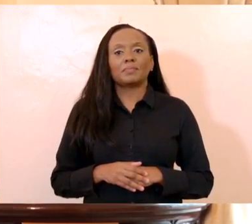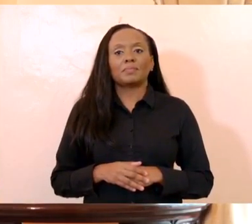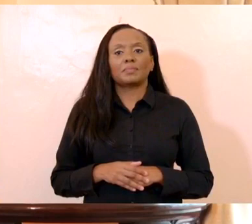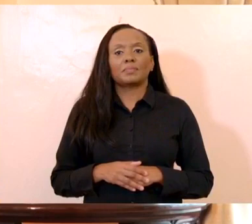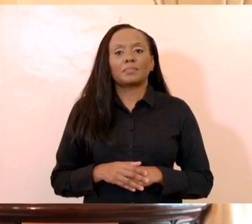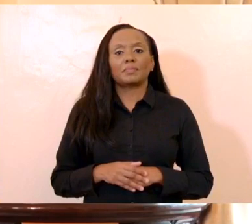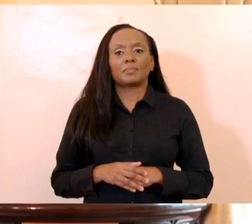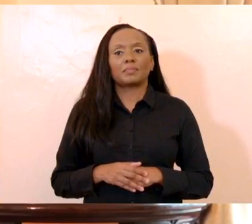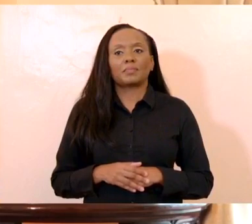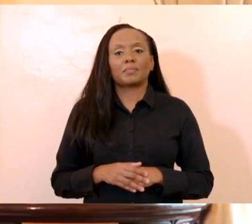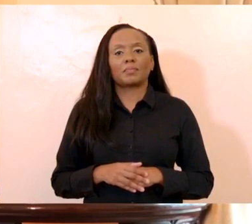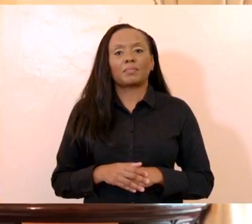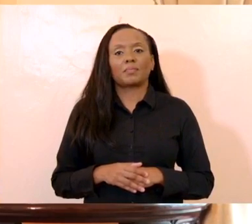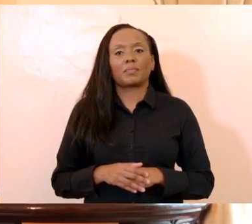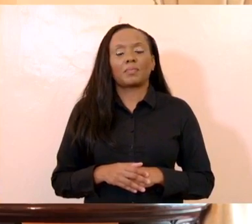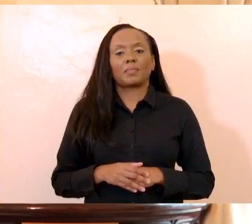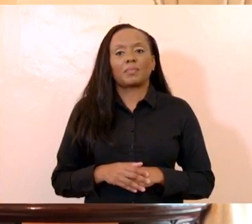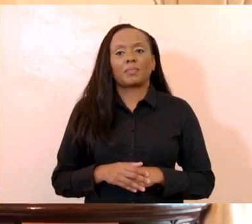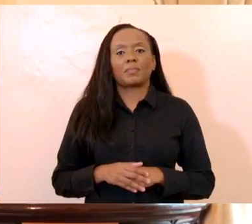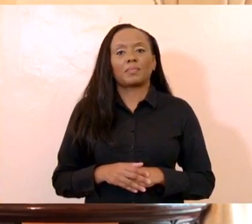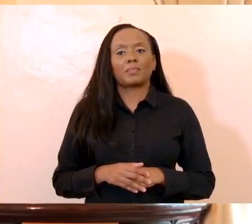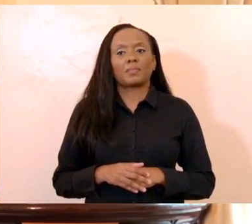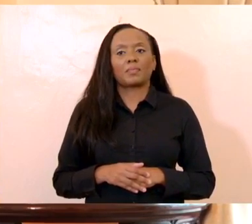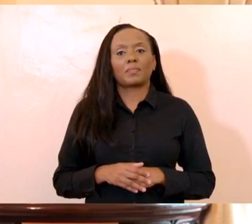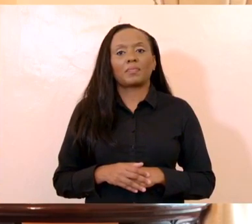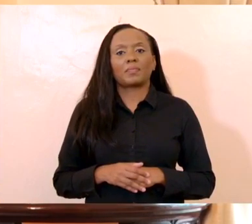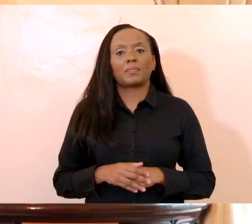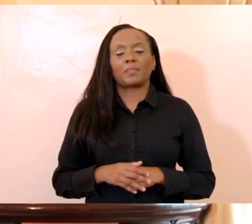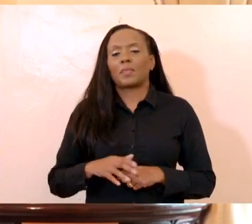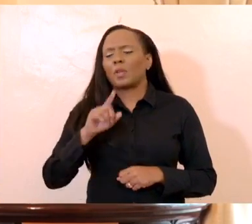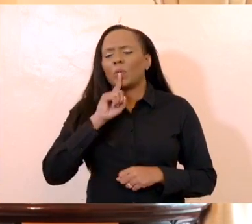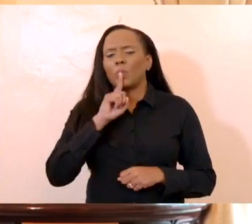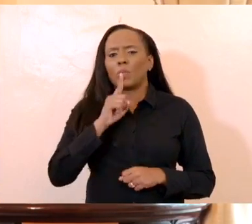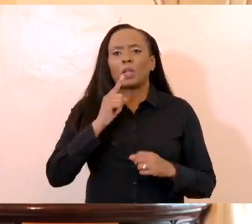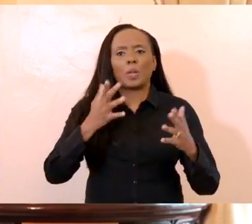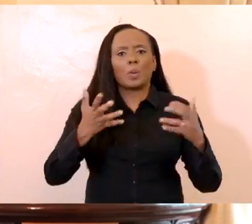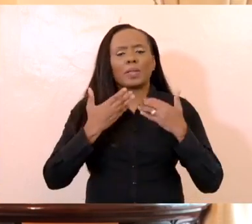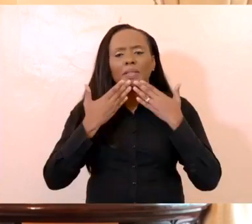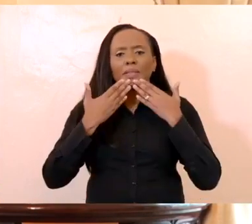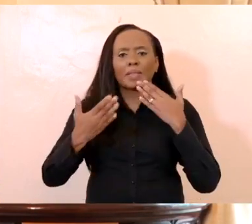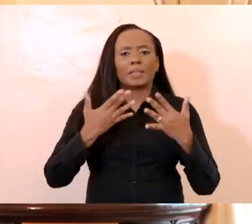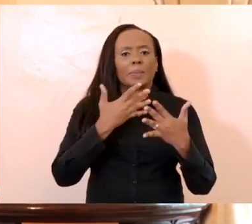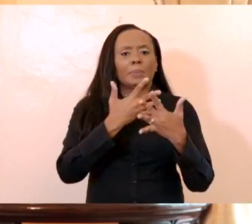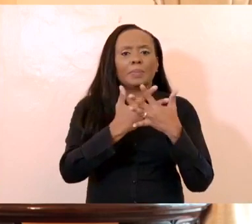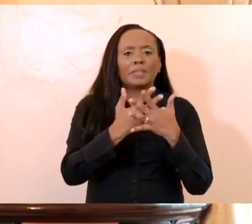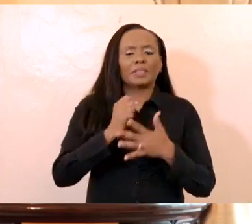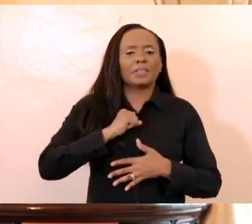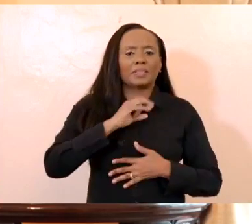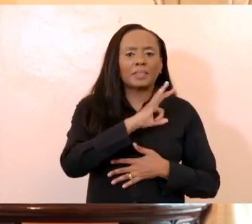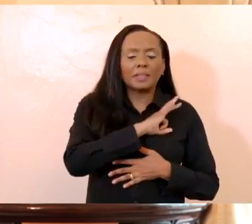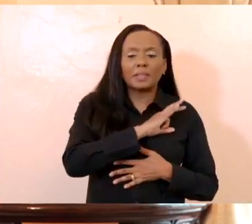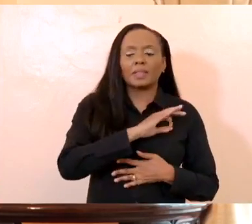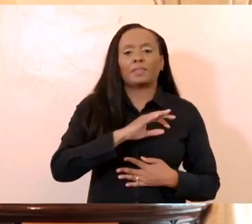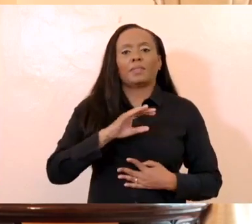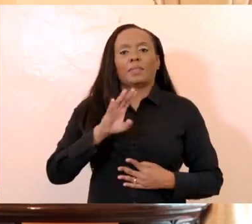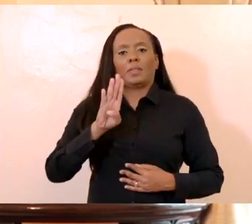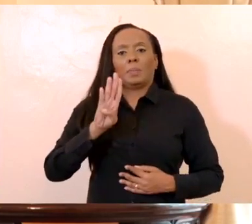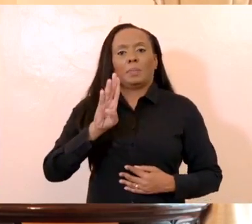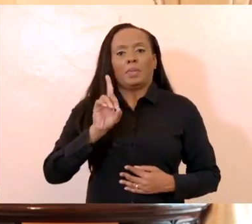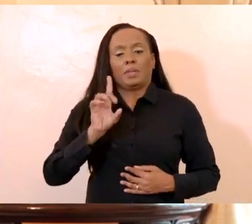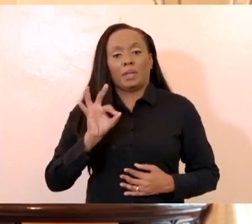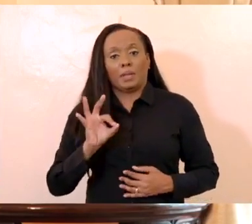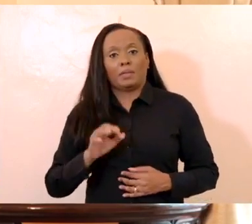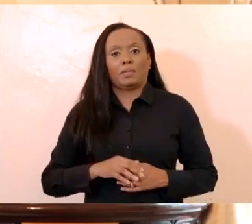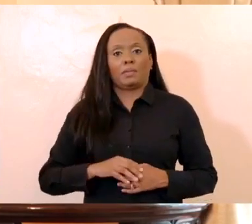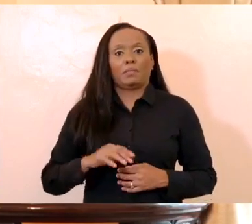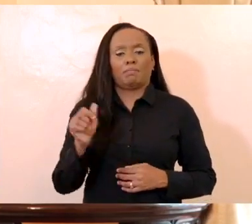by expressing my thanks to the prison staff, the Barbados Defence Force, the Commissioner of Police, and the